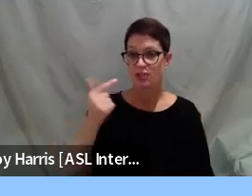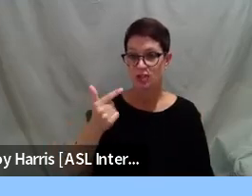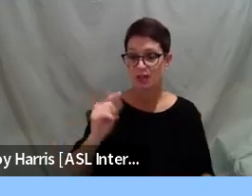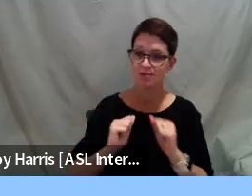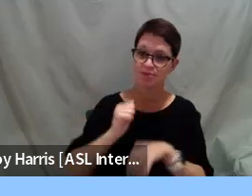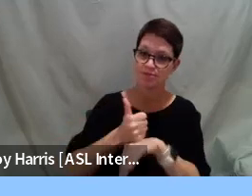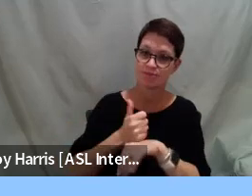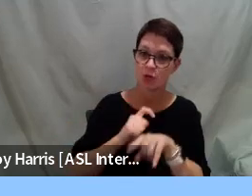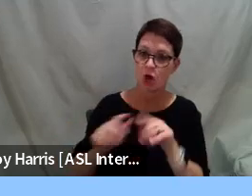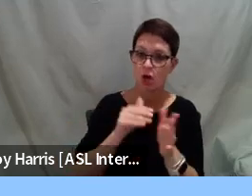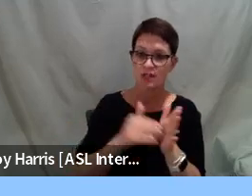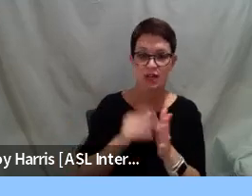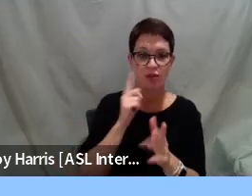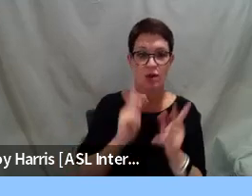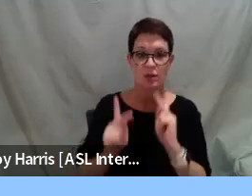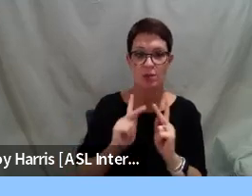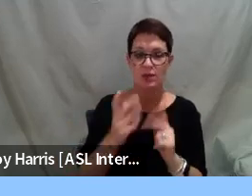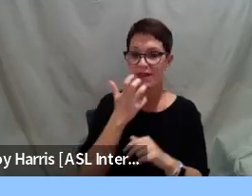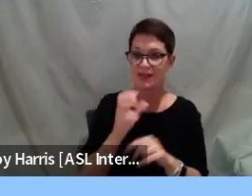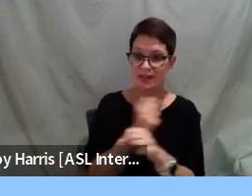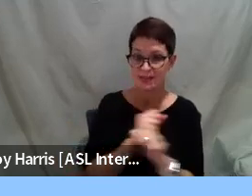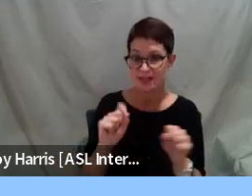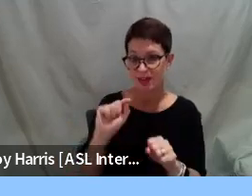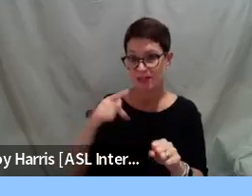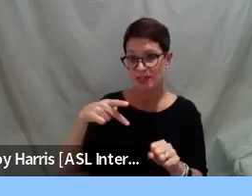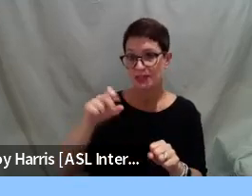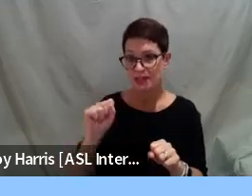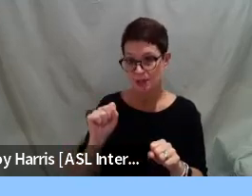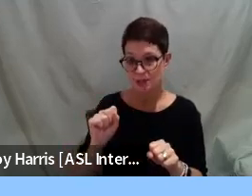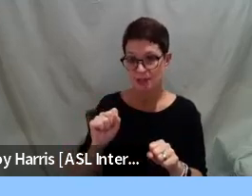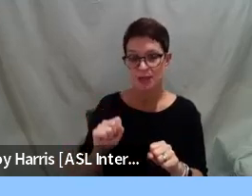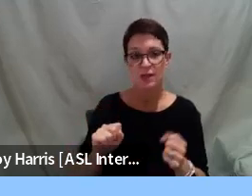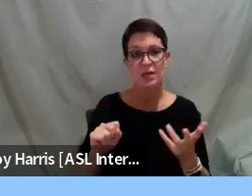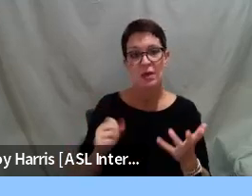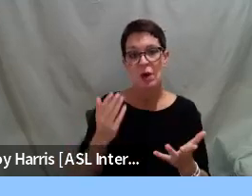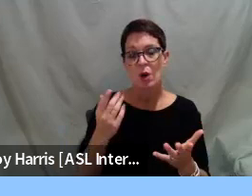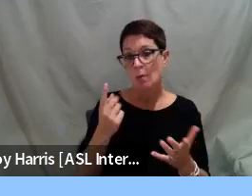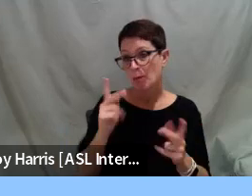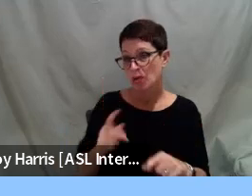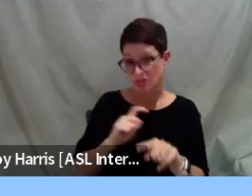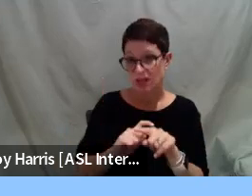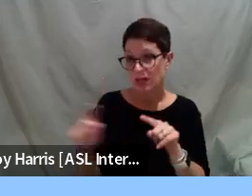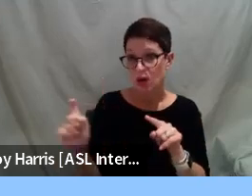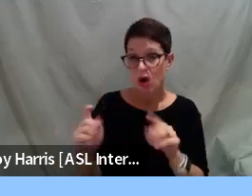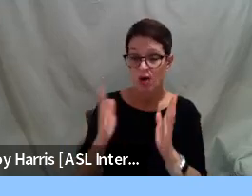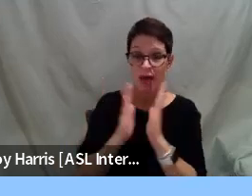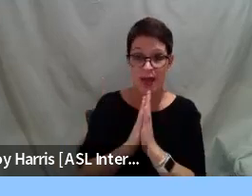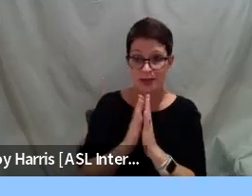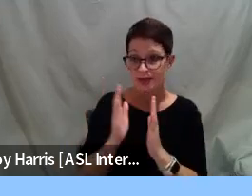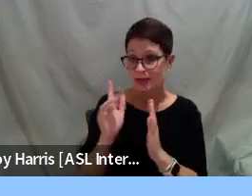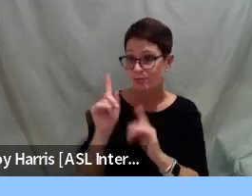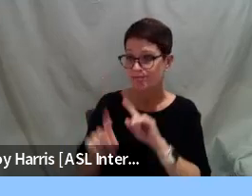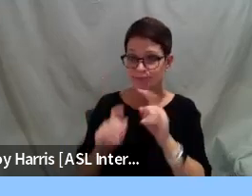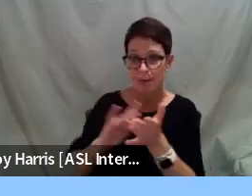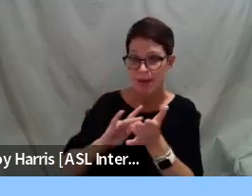center for people to get heat safety tips. And one might even call in asking a